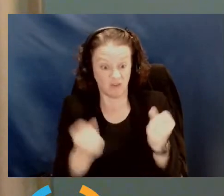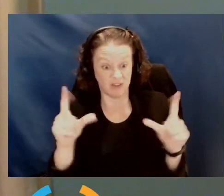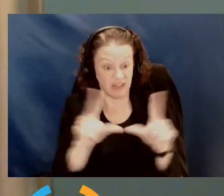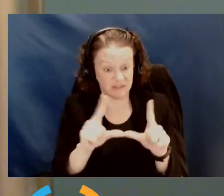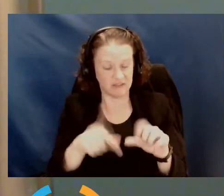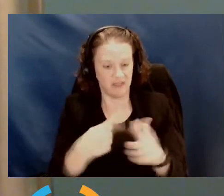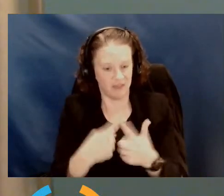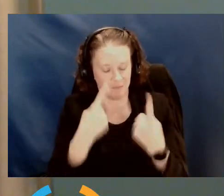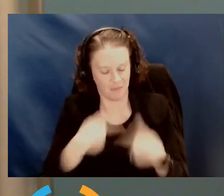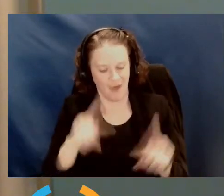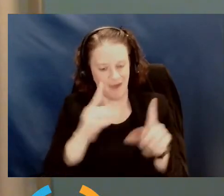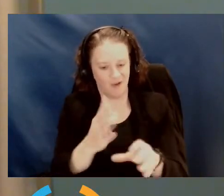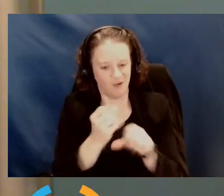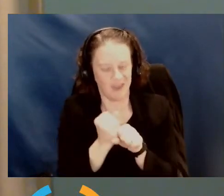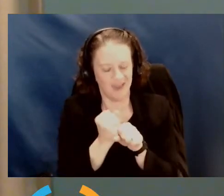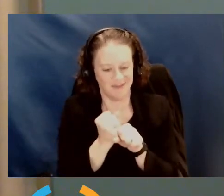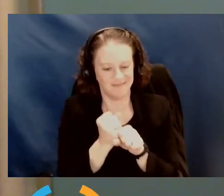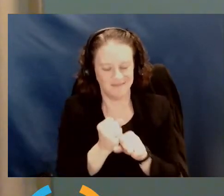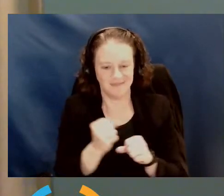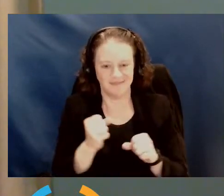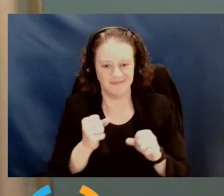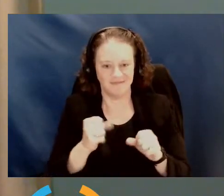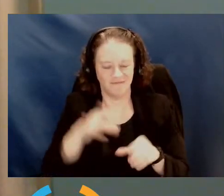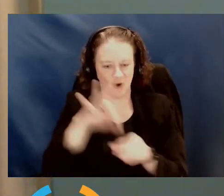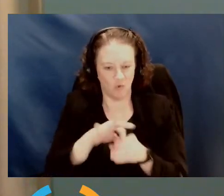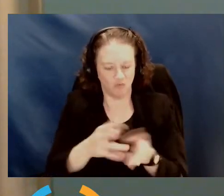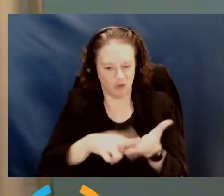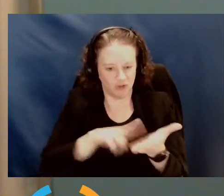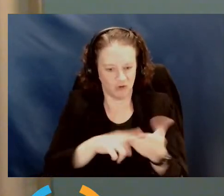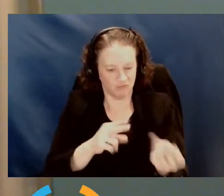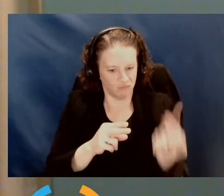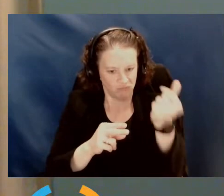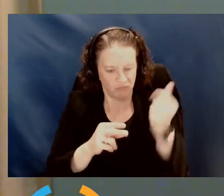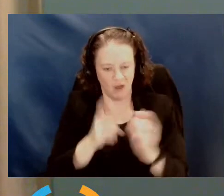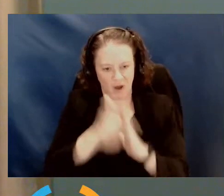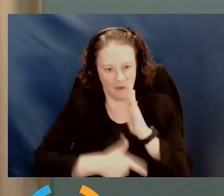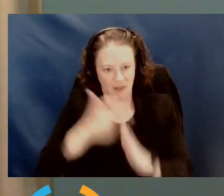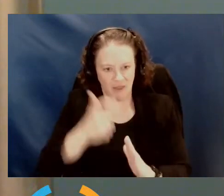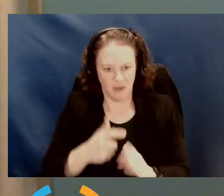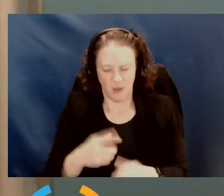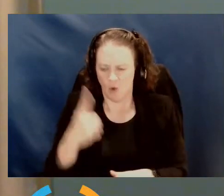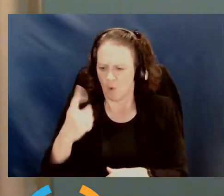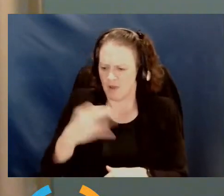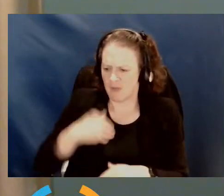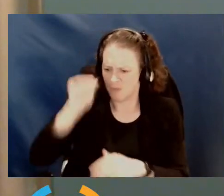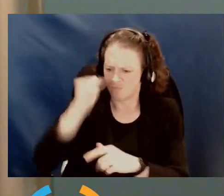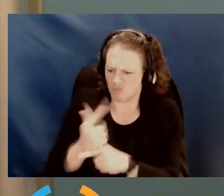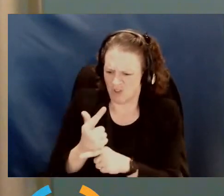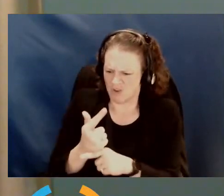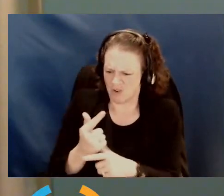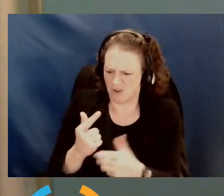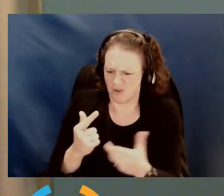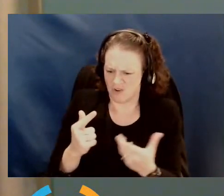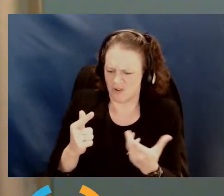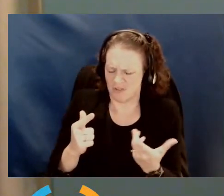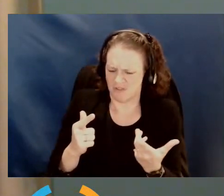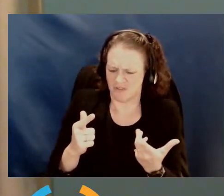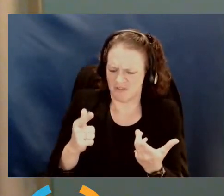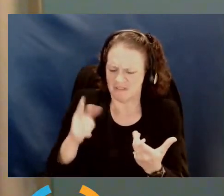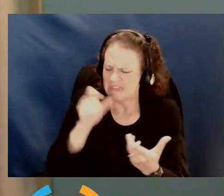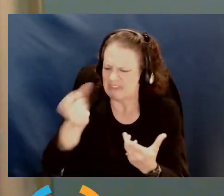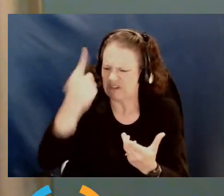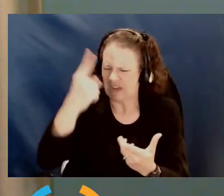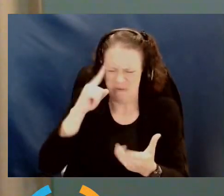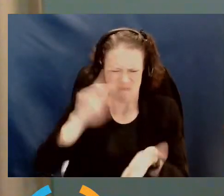have no idea what this job is. One of my older brothers asked me, "So you'll get other people's coffee?" So I'll tell you, this job for